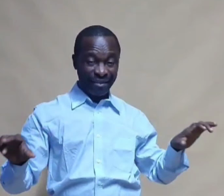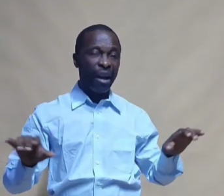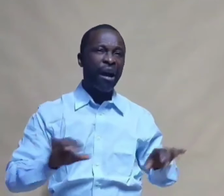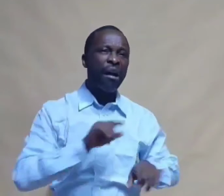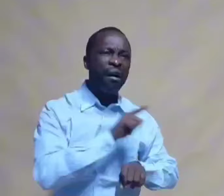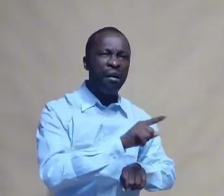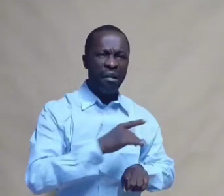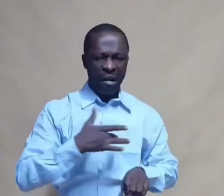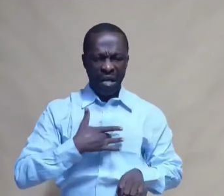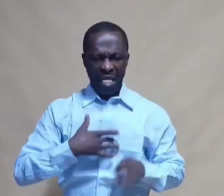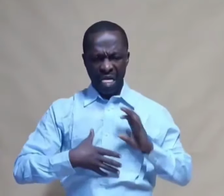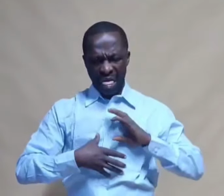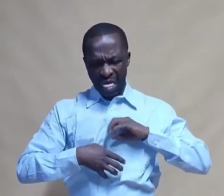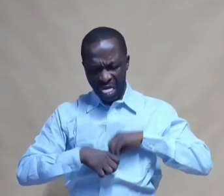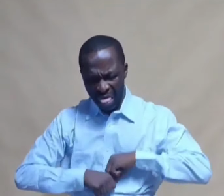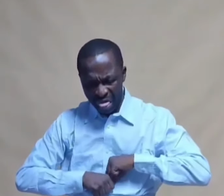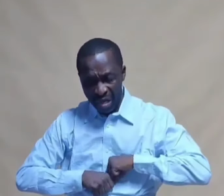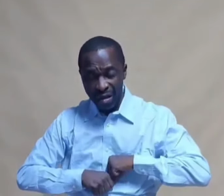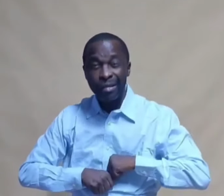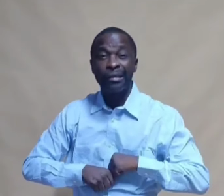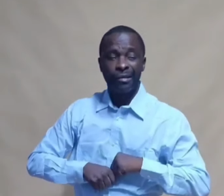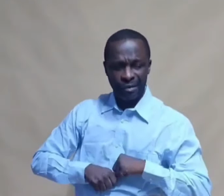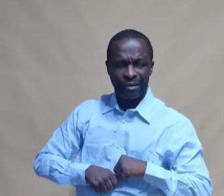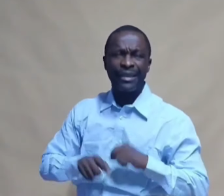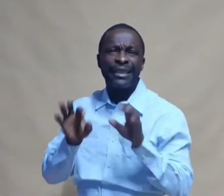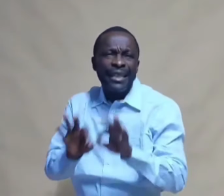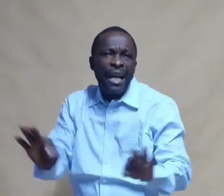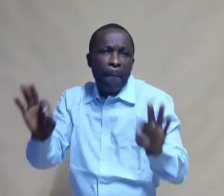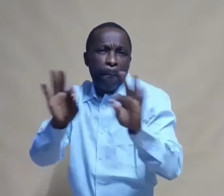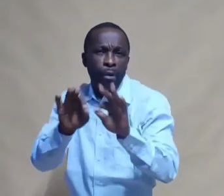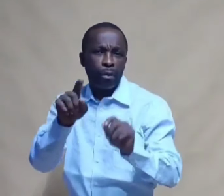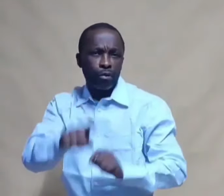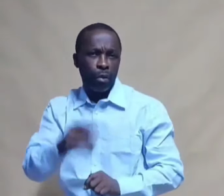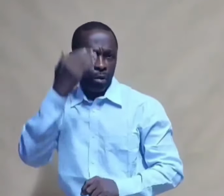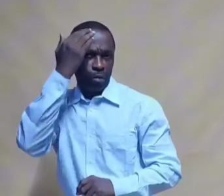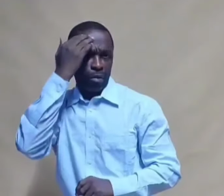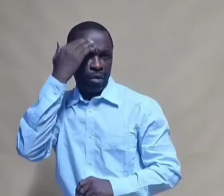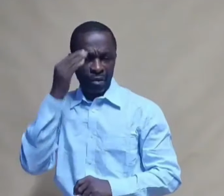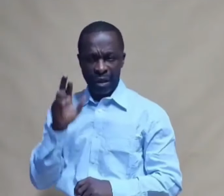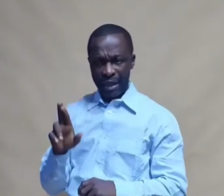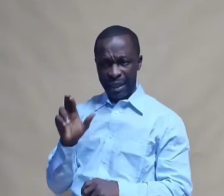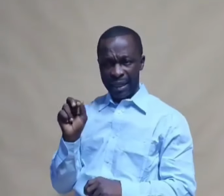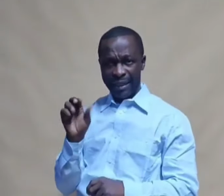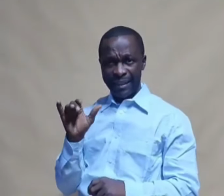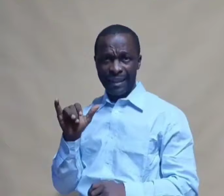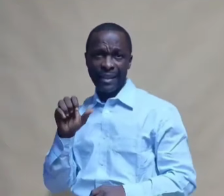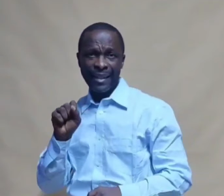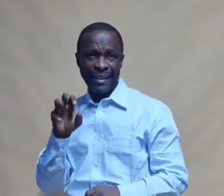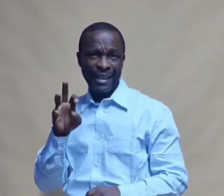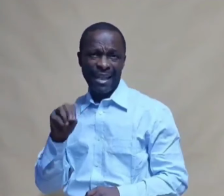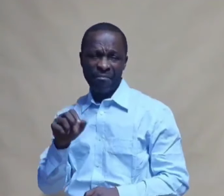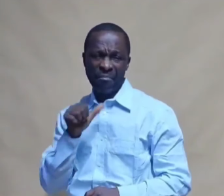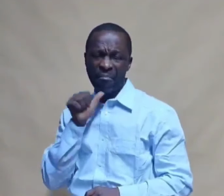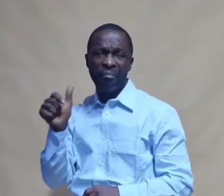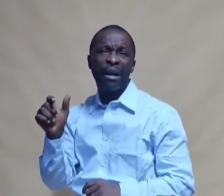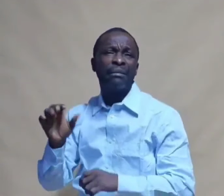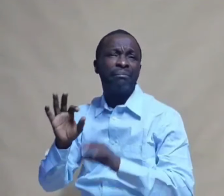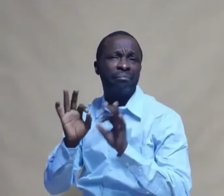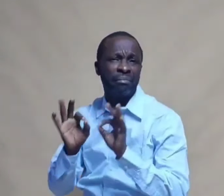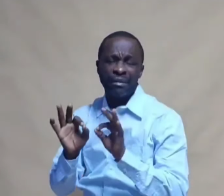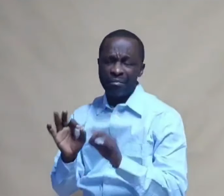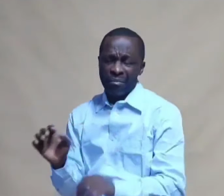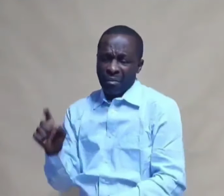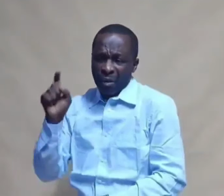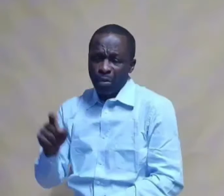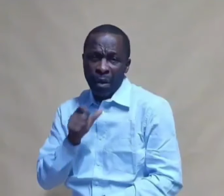and societal level. It is important to note that racism can exist not only on a personal level but also on a structural